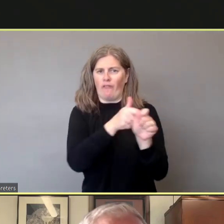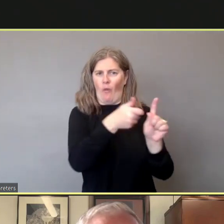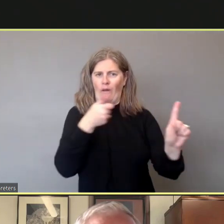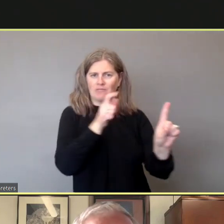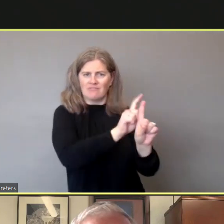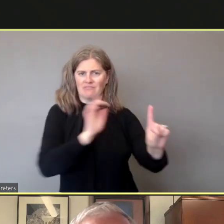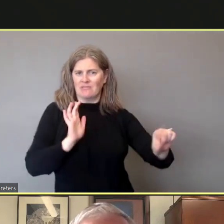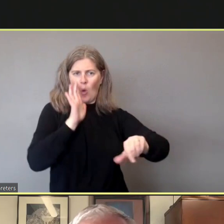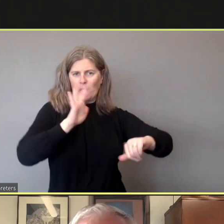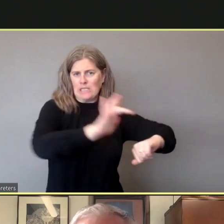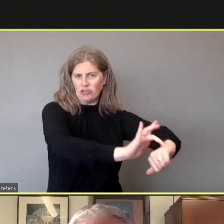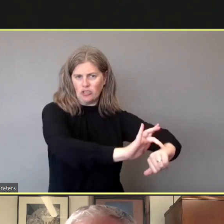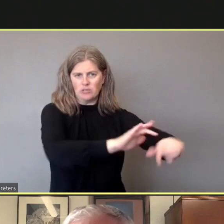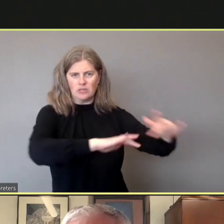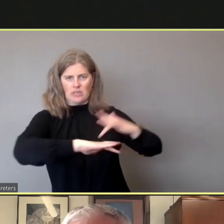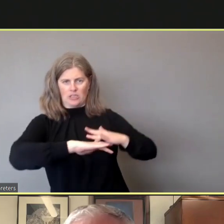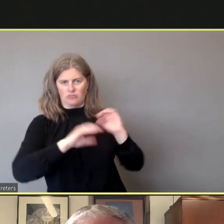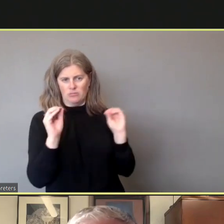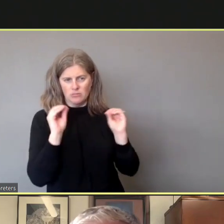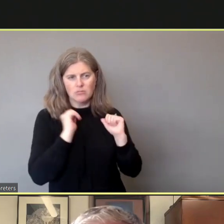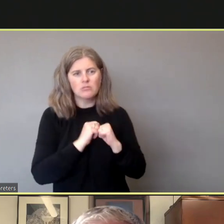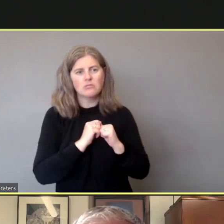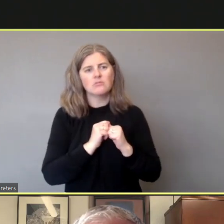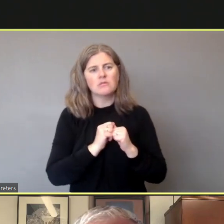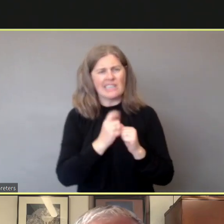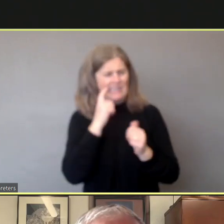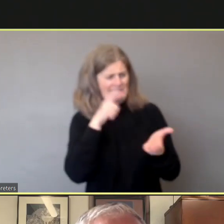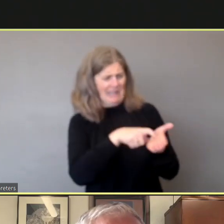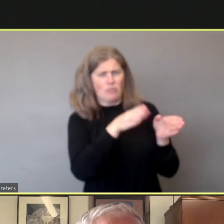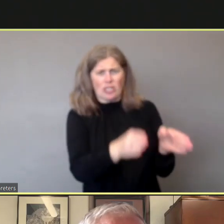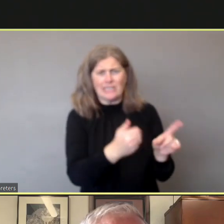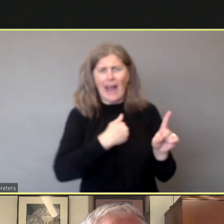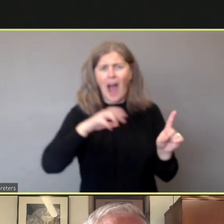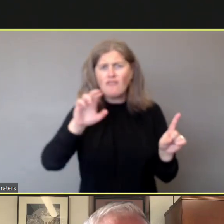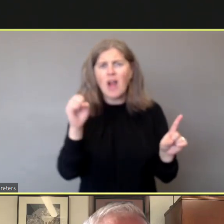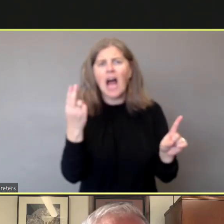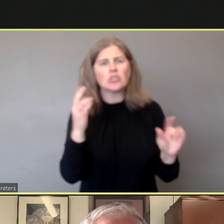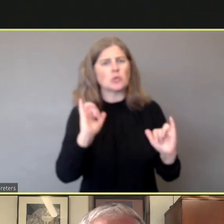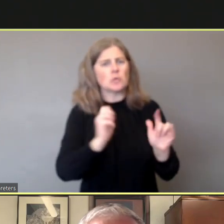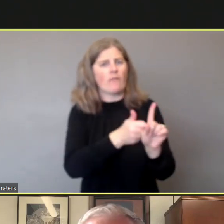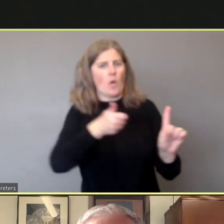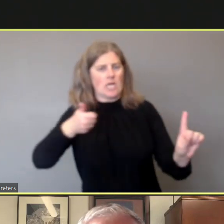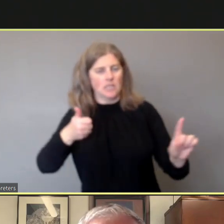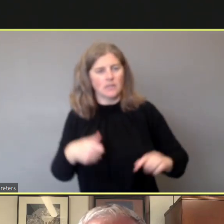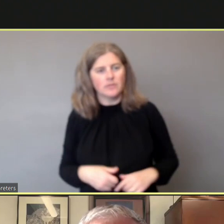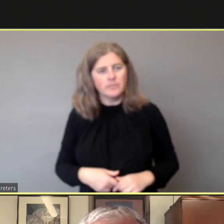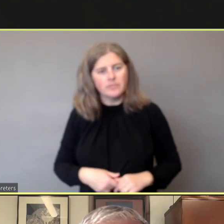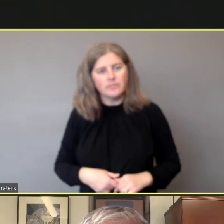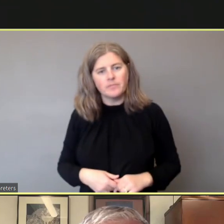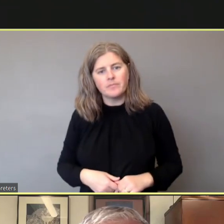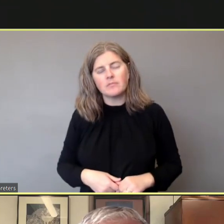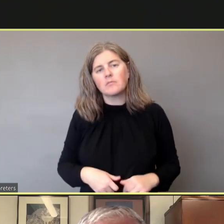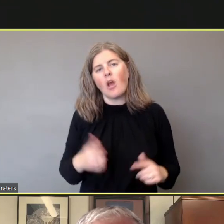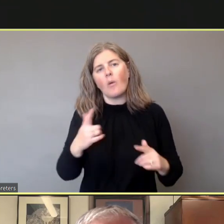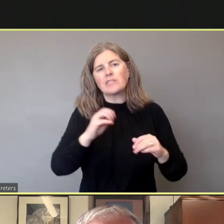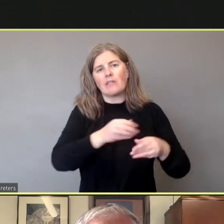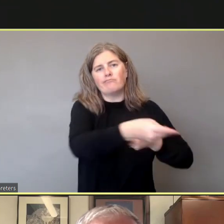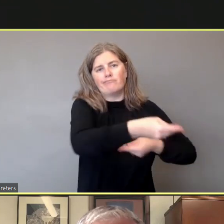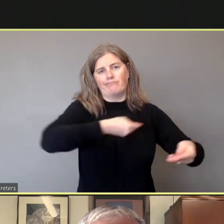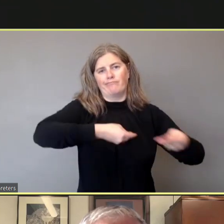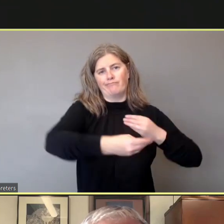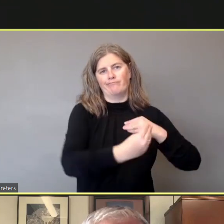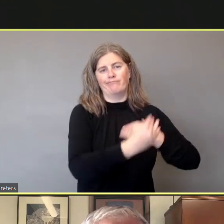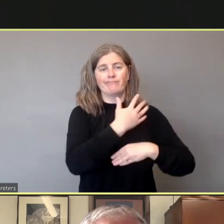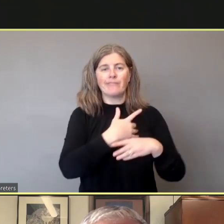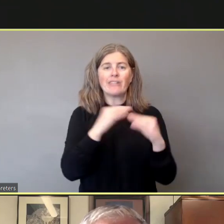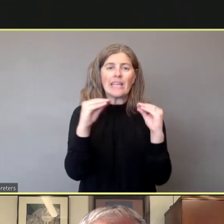well. And particularly if people have a rash. This is always, transmitted from